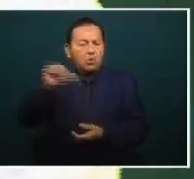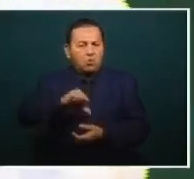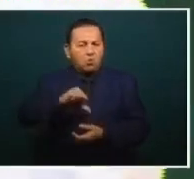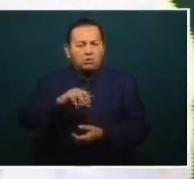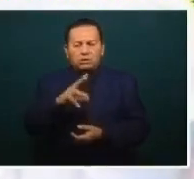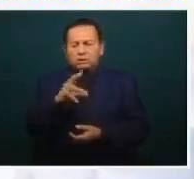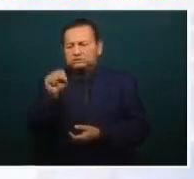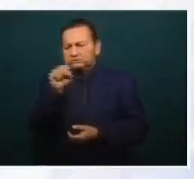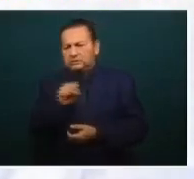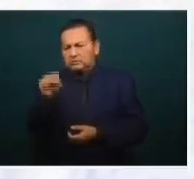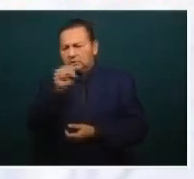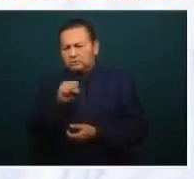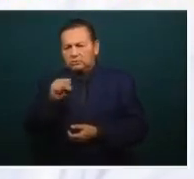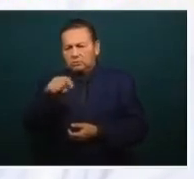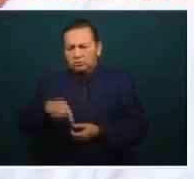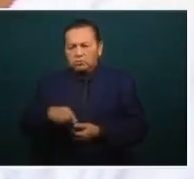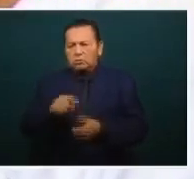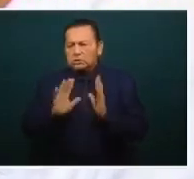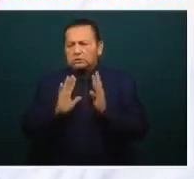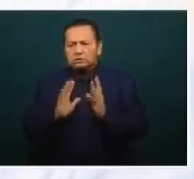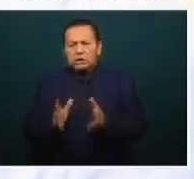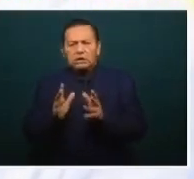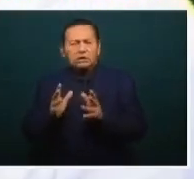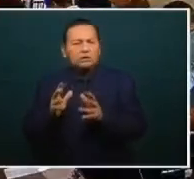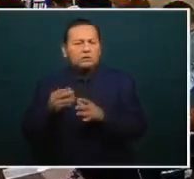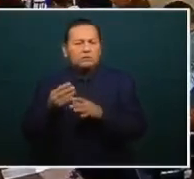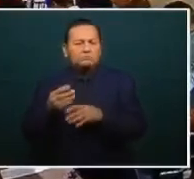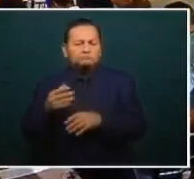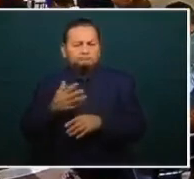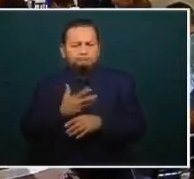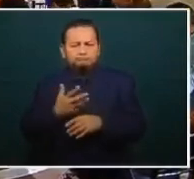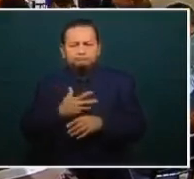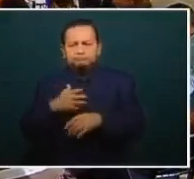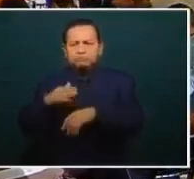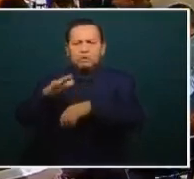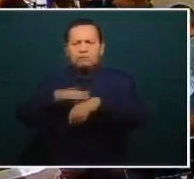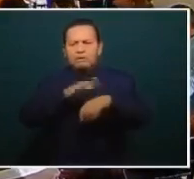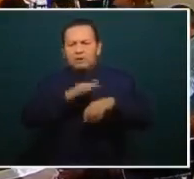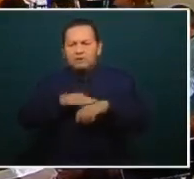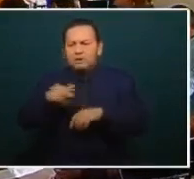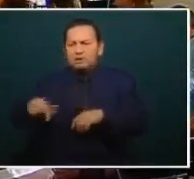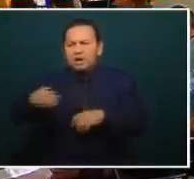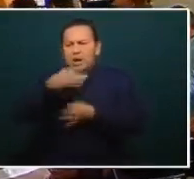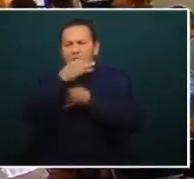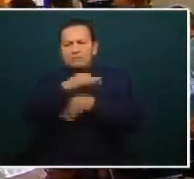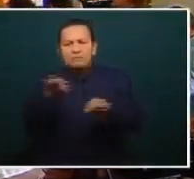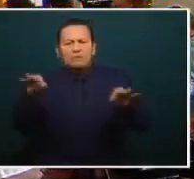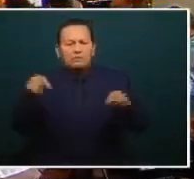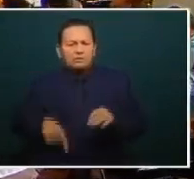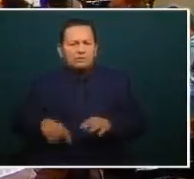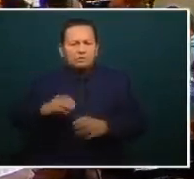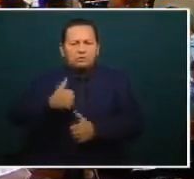today, Saturday, we convened this